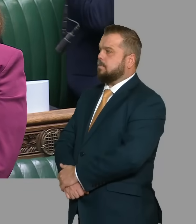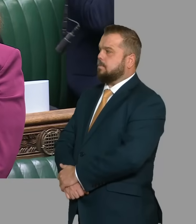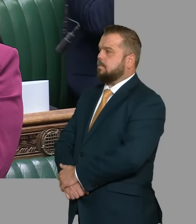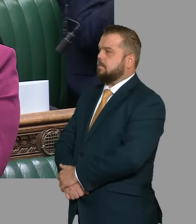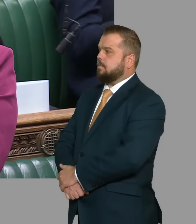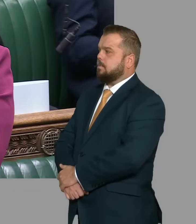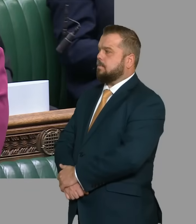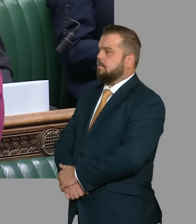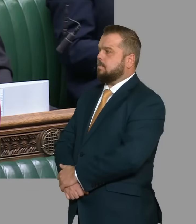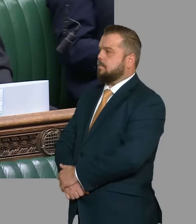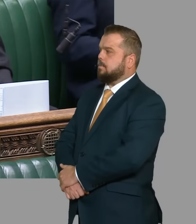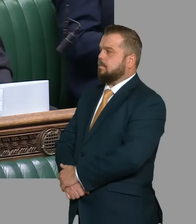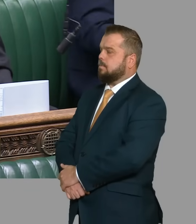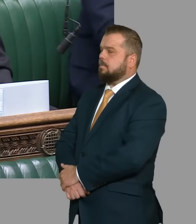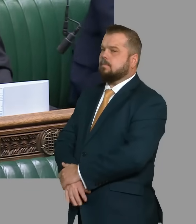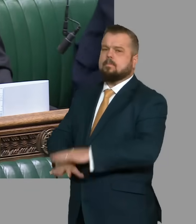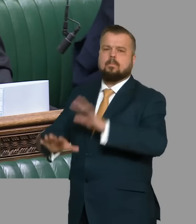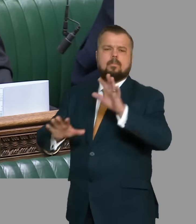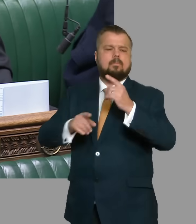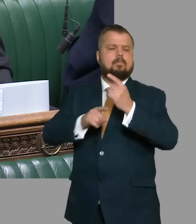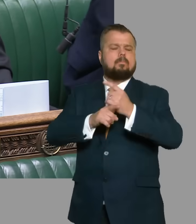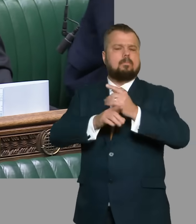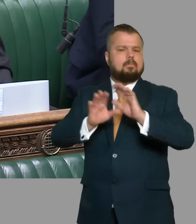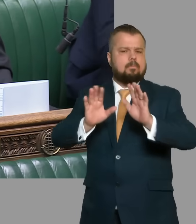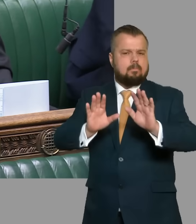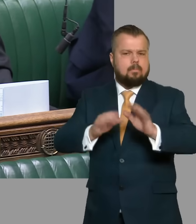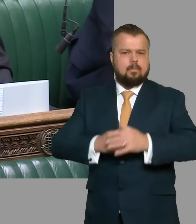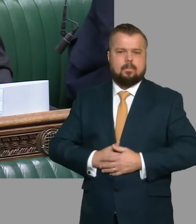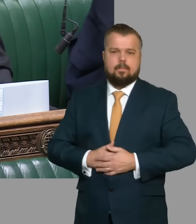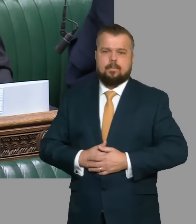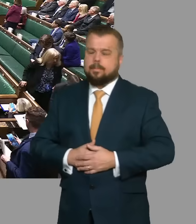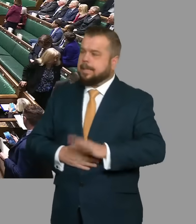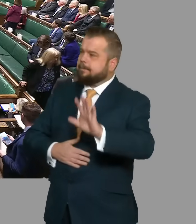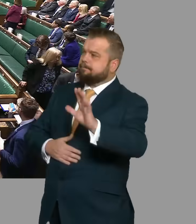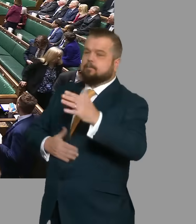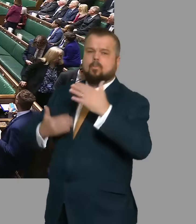to answer questions from MPs, and yet...